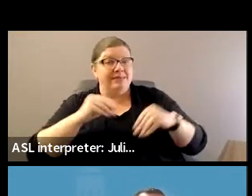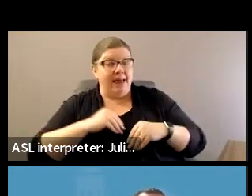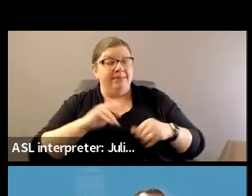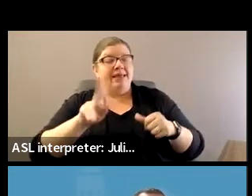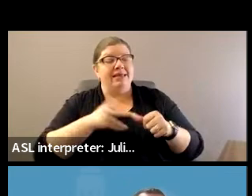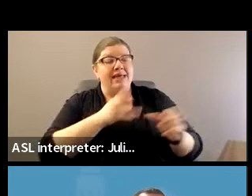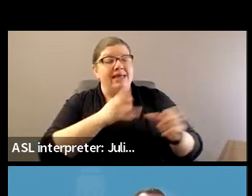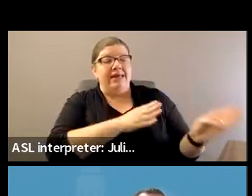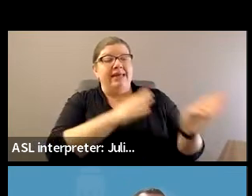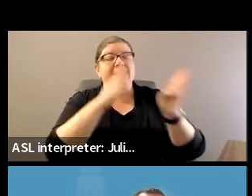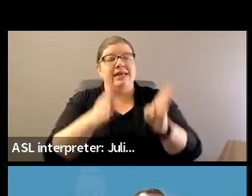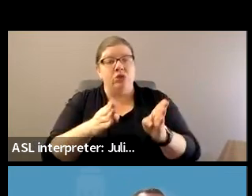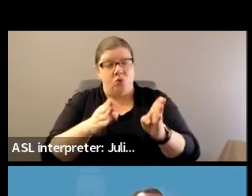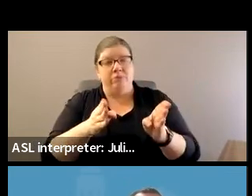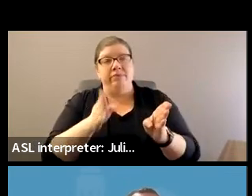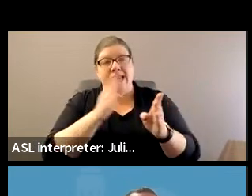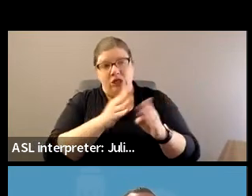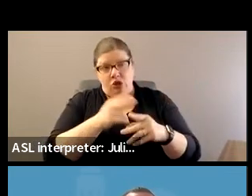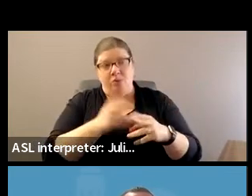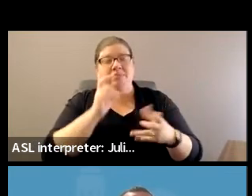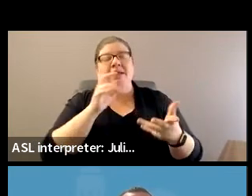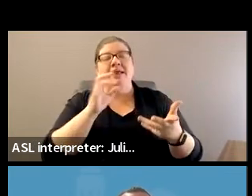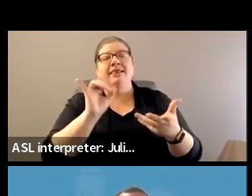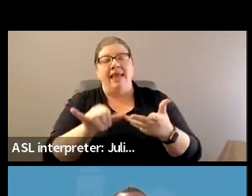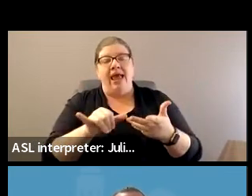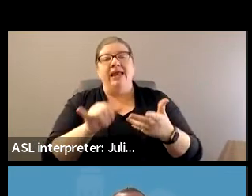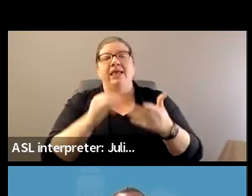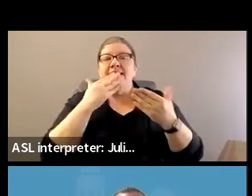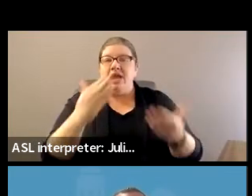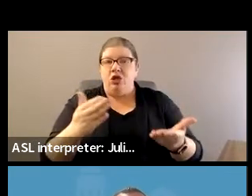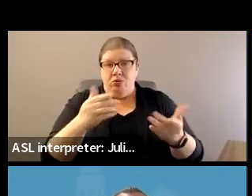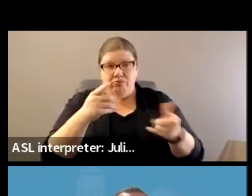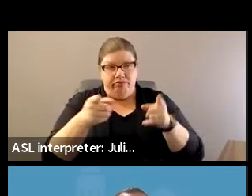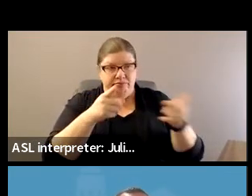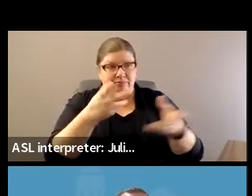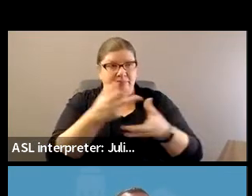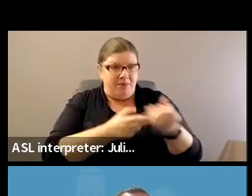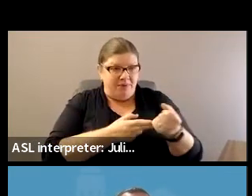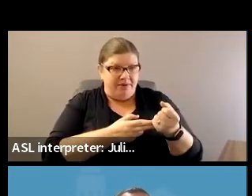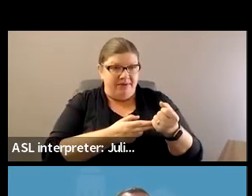second interim as presented. And thank you, Ms. Hernandez. Thank you, Ms. Preston.